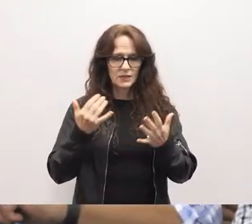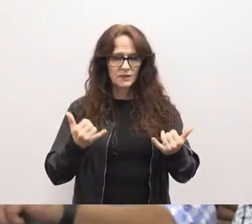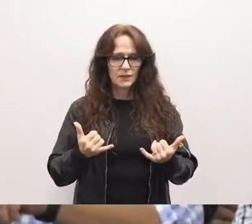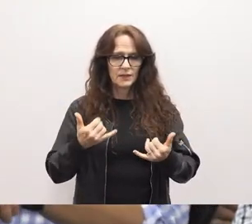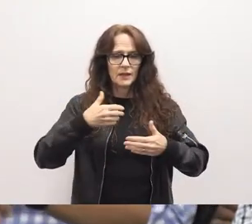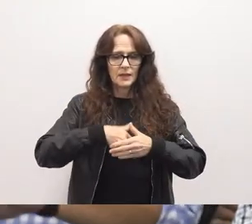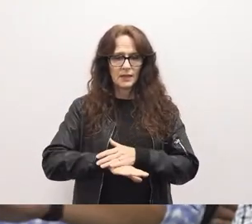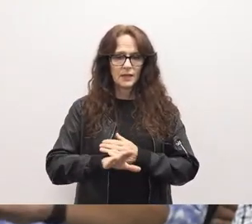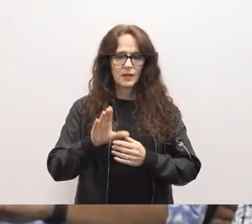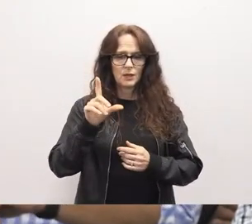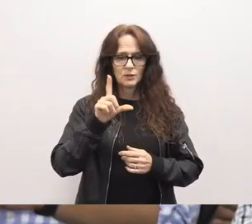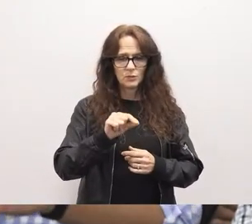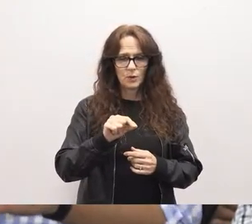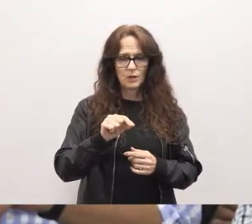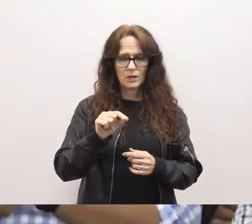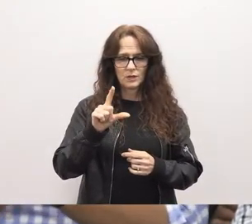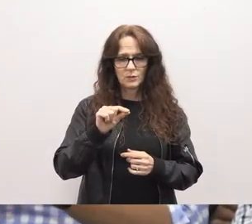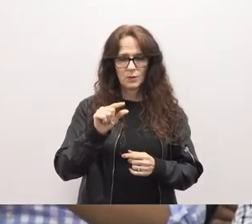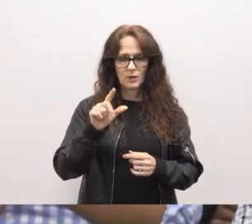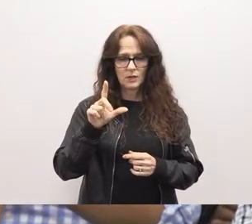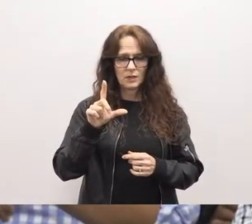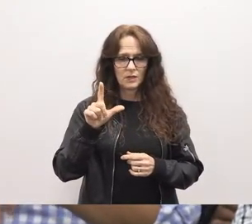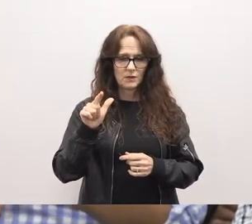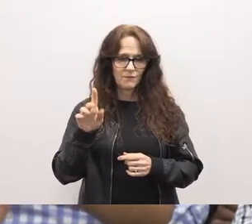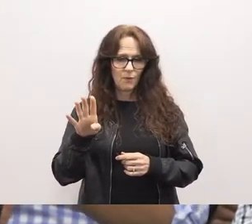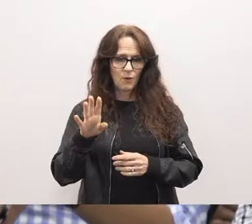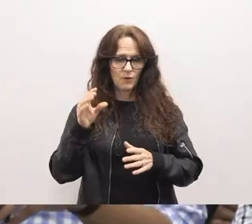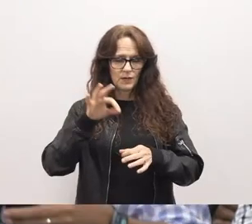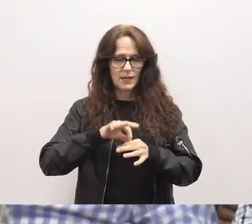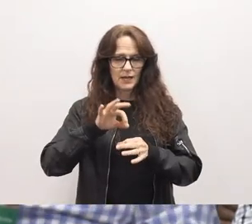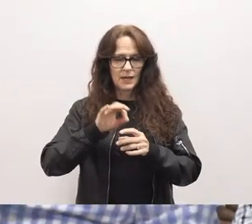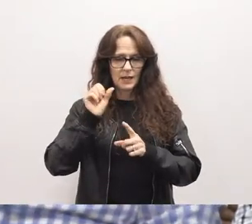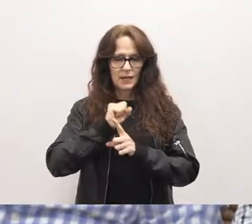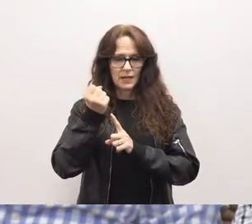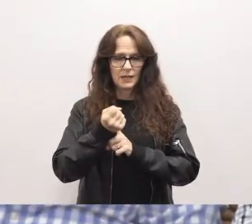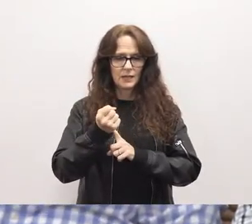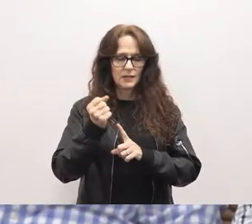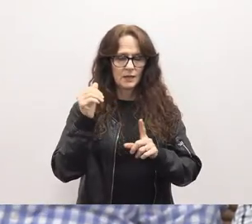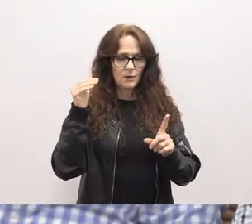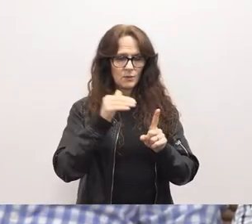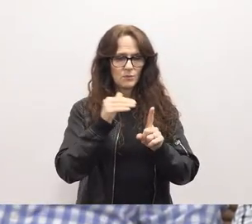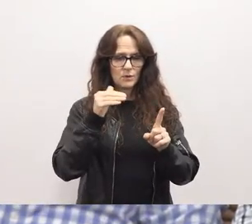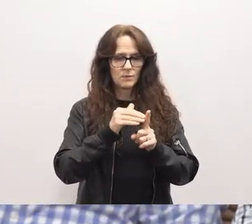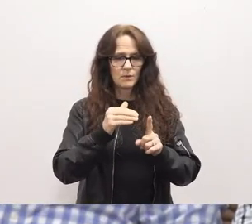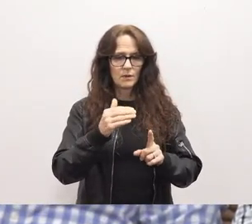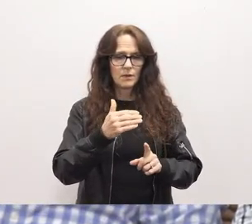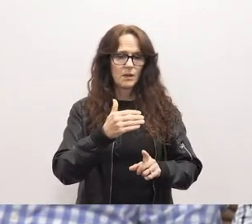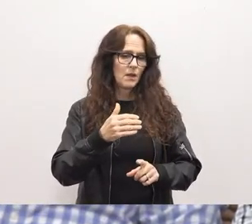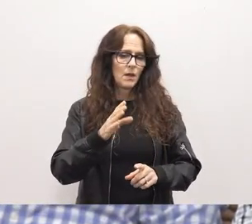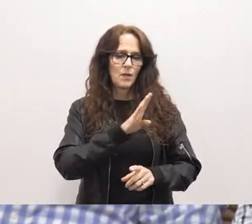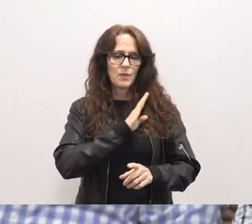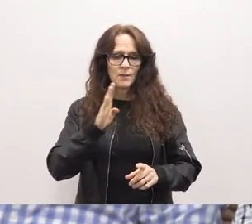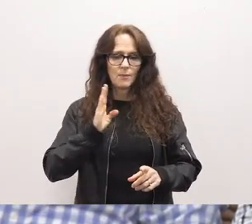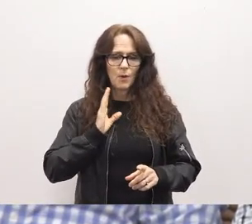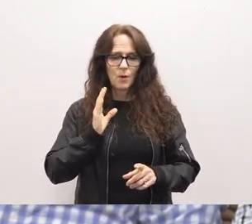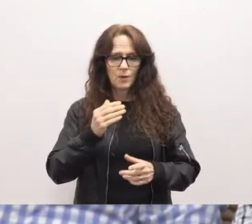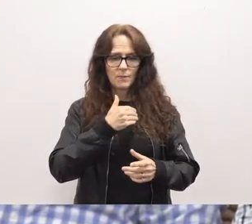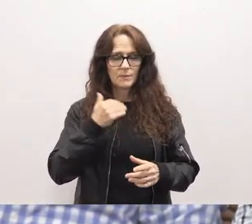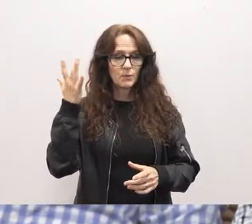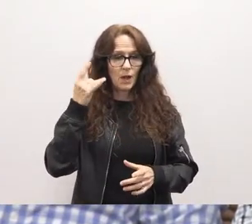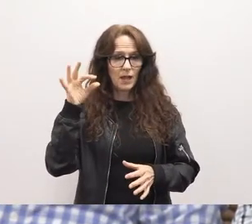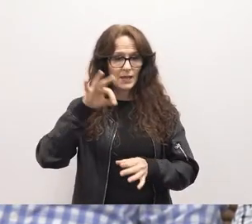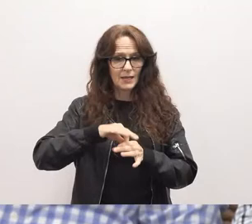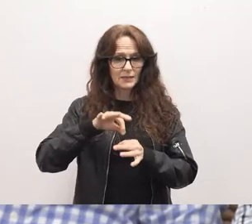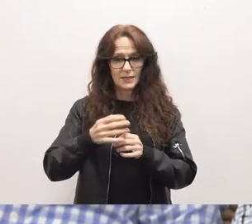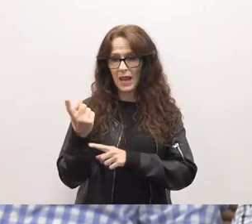enter into the 2024 election season, I wanted to remind each of the board members the reasons why they were elected. Last